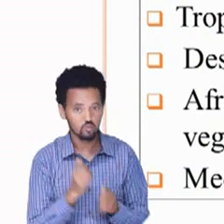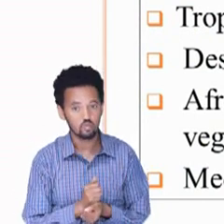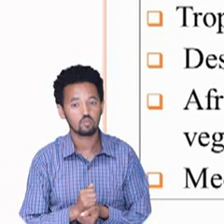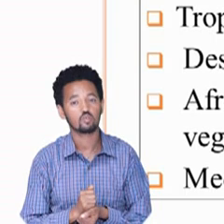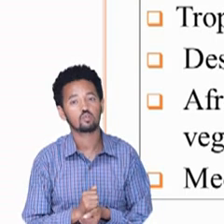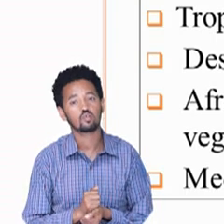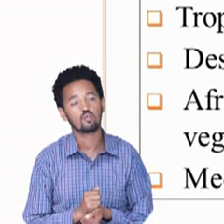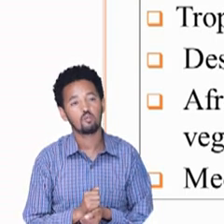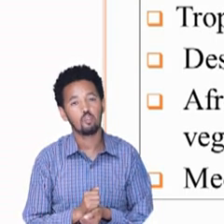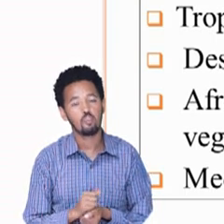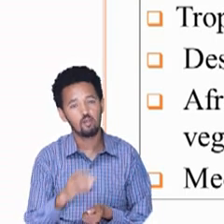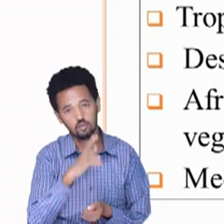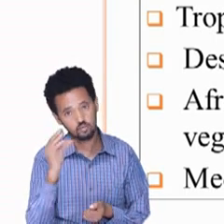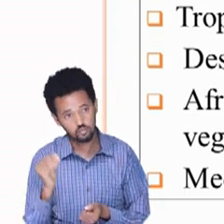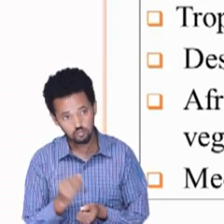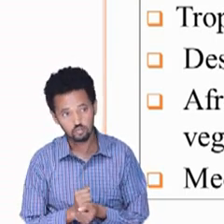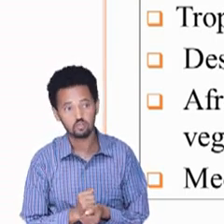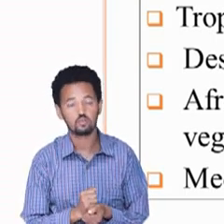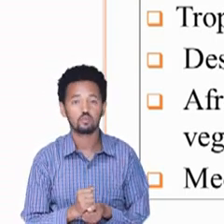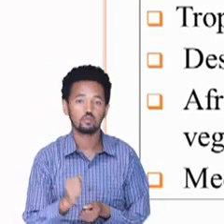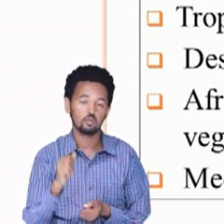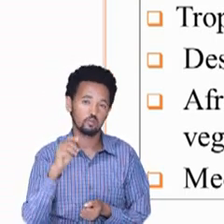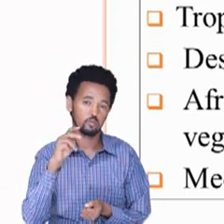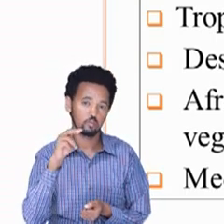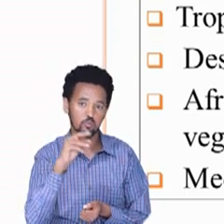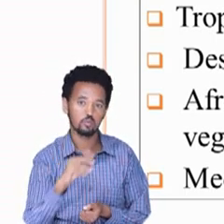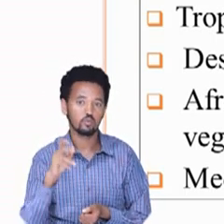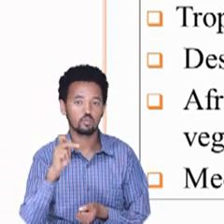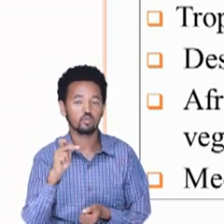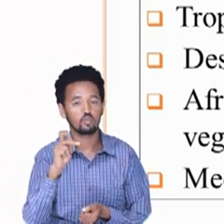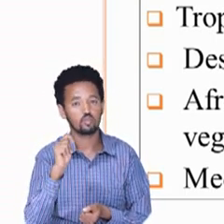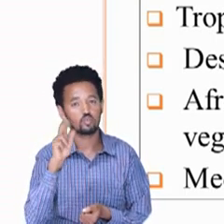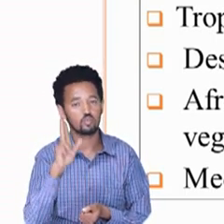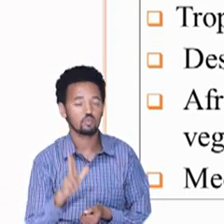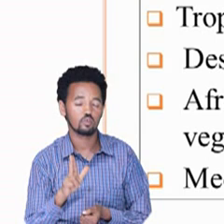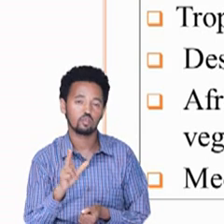Alpine vegetation, and the Mediterranean vegetation.